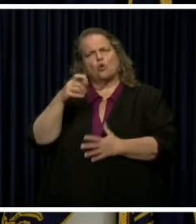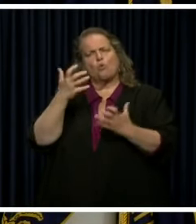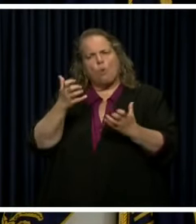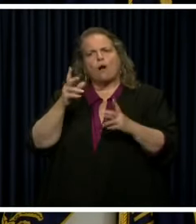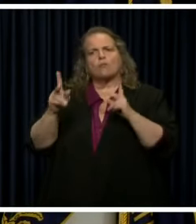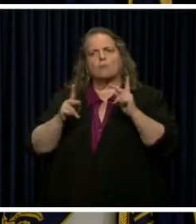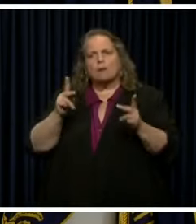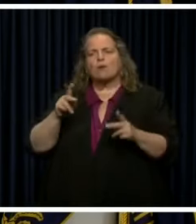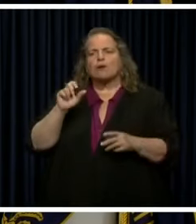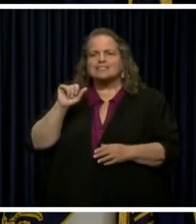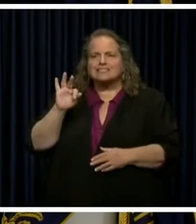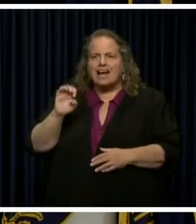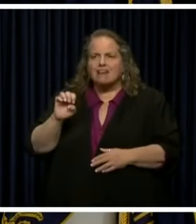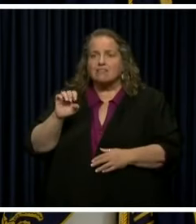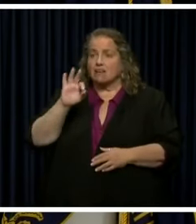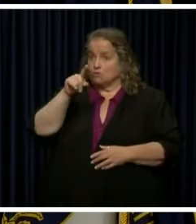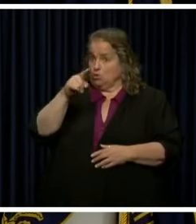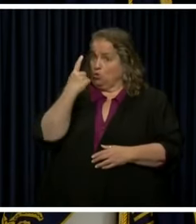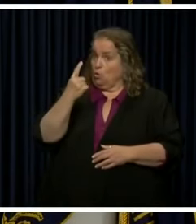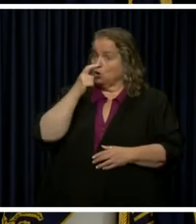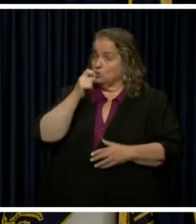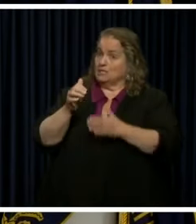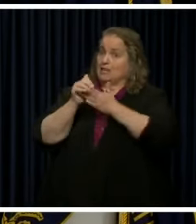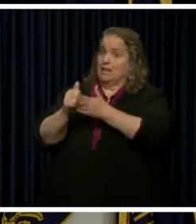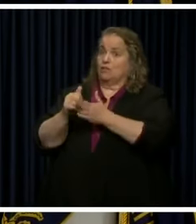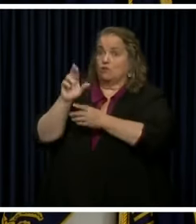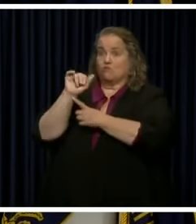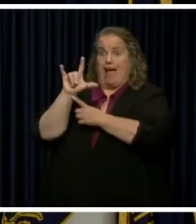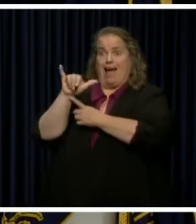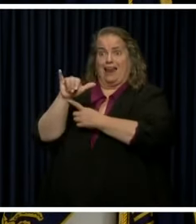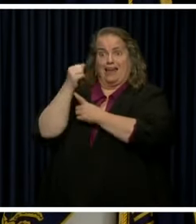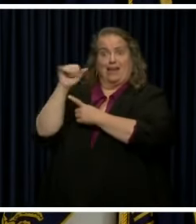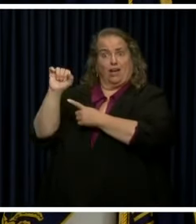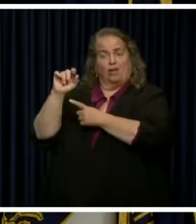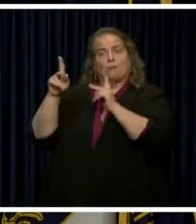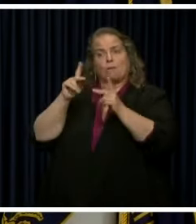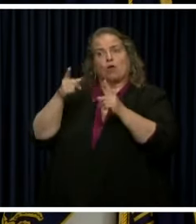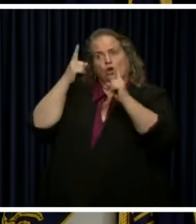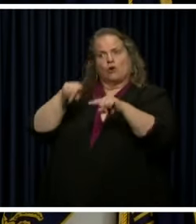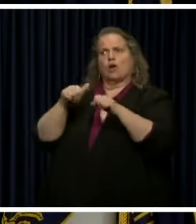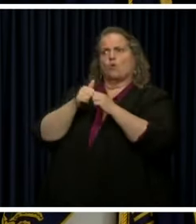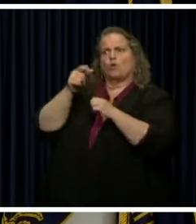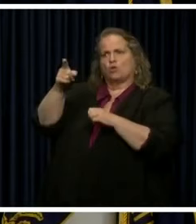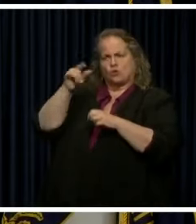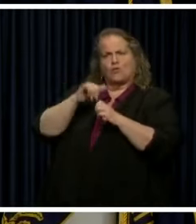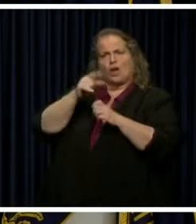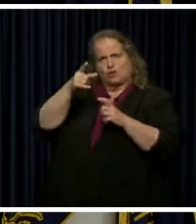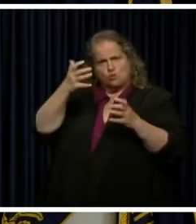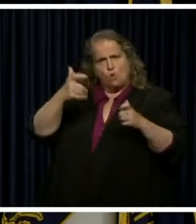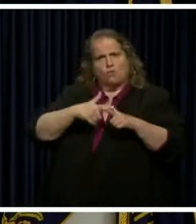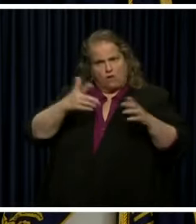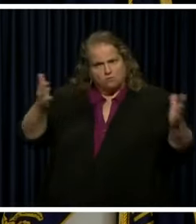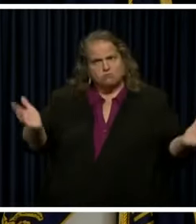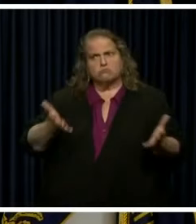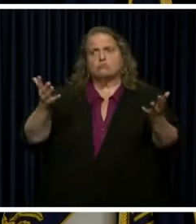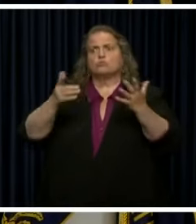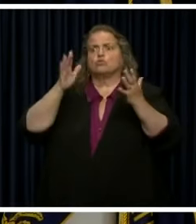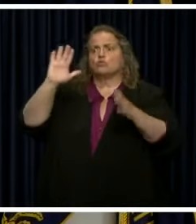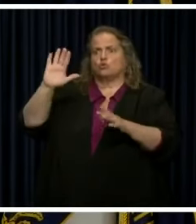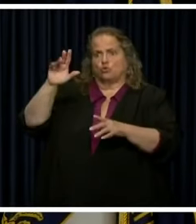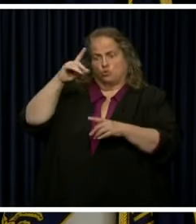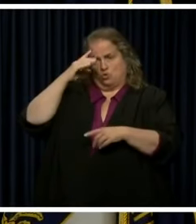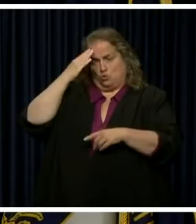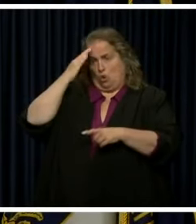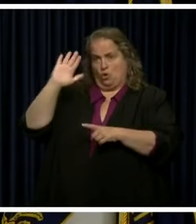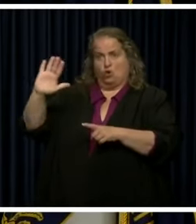safe? If you're the one leading the rally, they're people that agree with you, that you're trying to marshal towards your cause. Shouldn't you want them to not